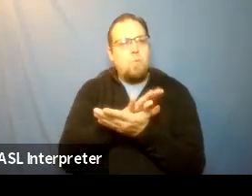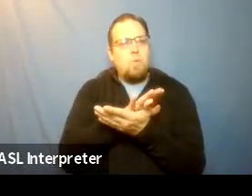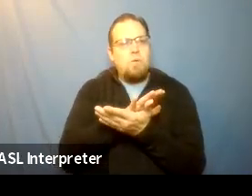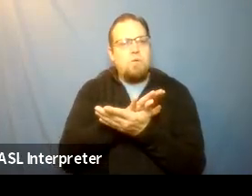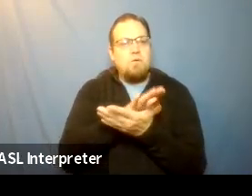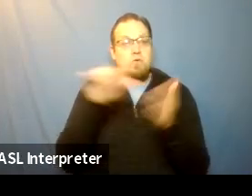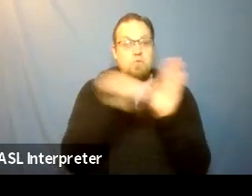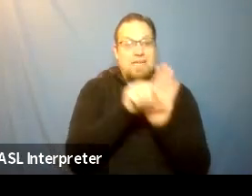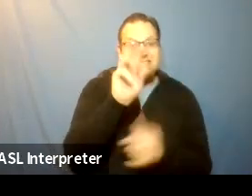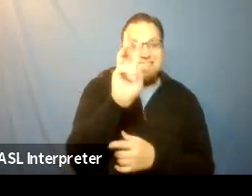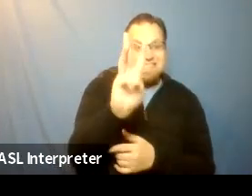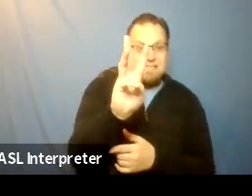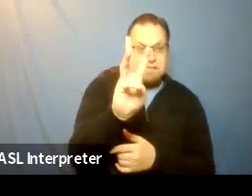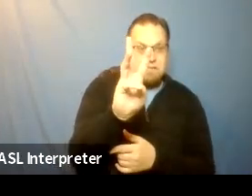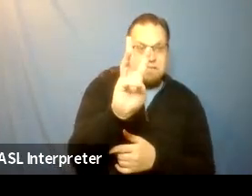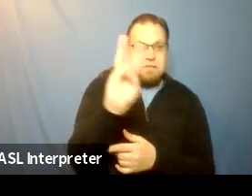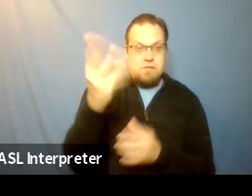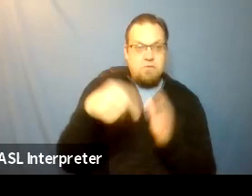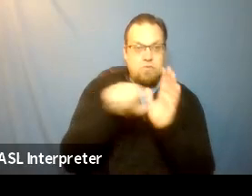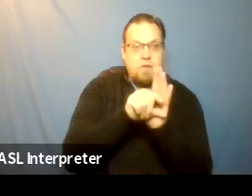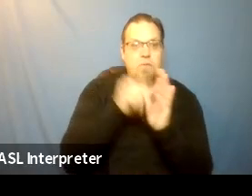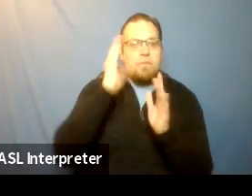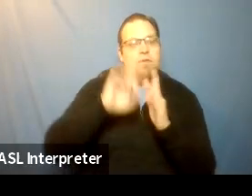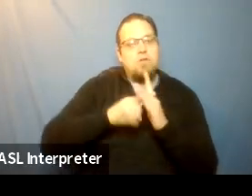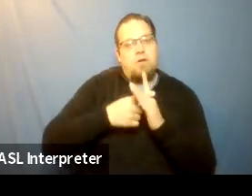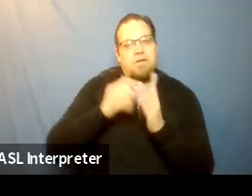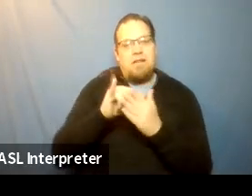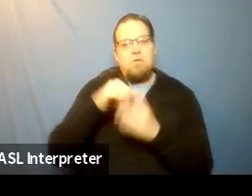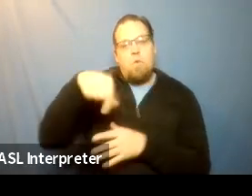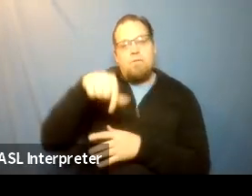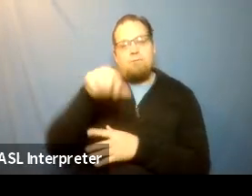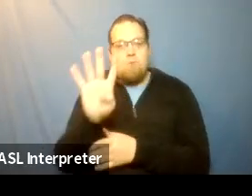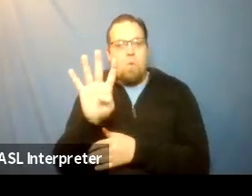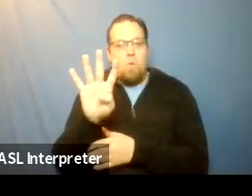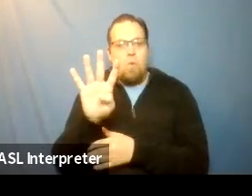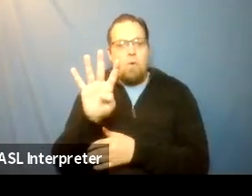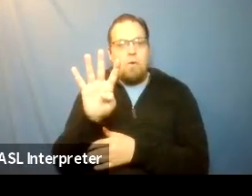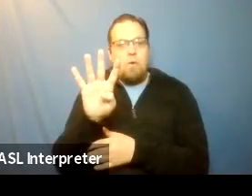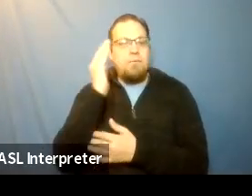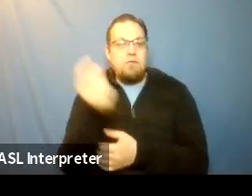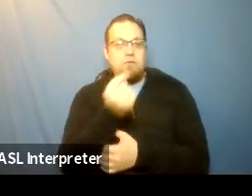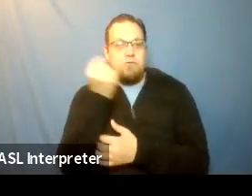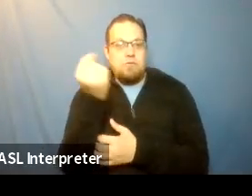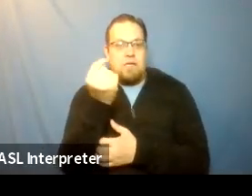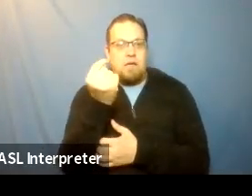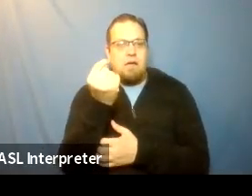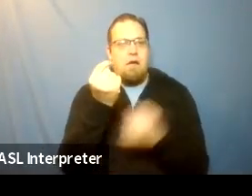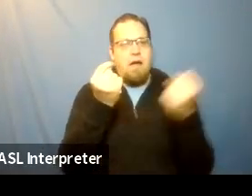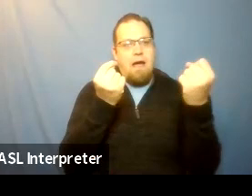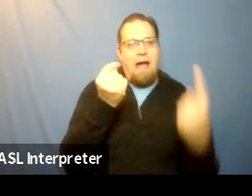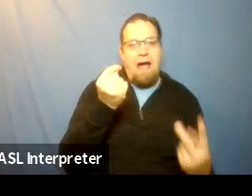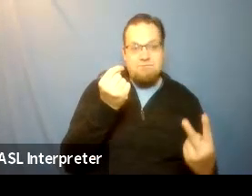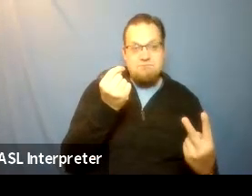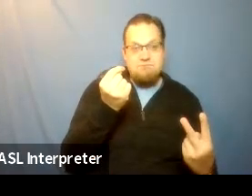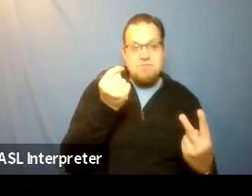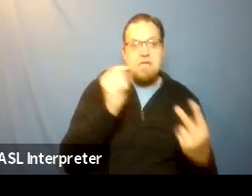grade 6, that will be the start of what we call quarter 4. That'll be Tuesday. So half of the 6th grade class